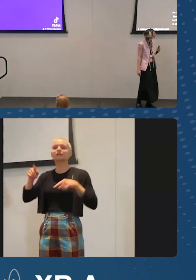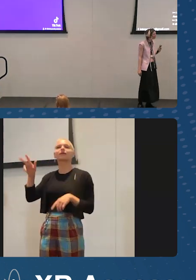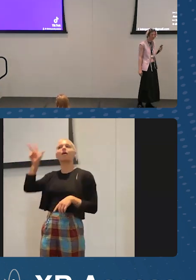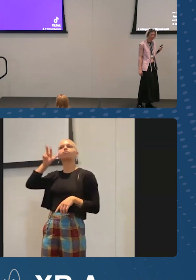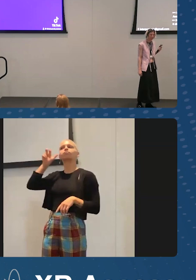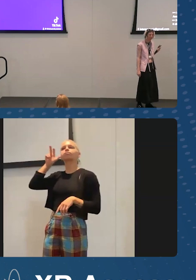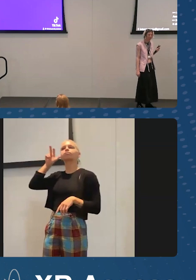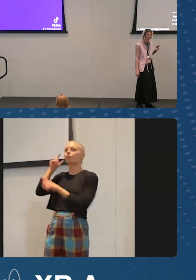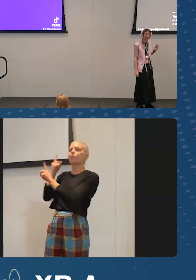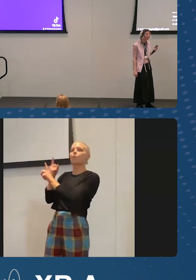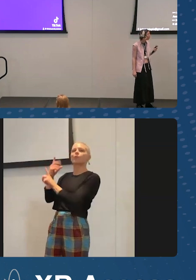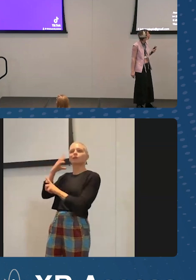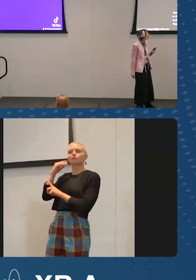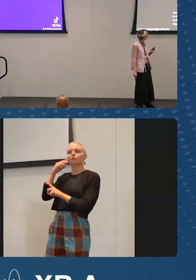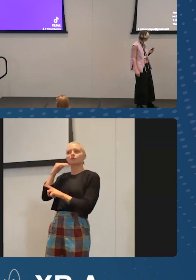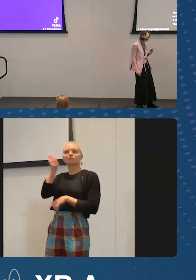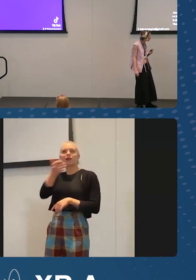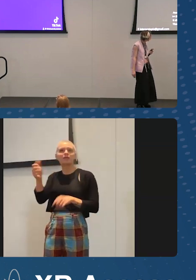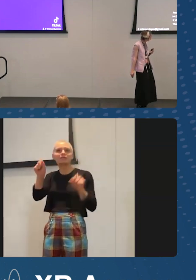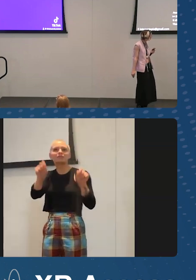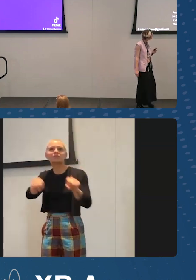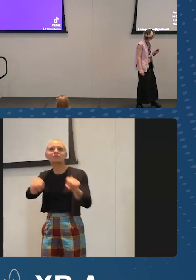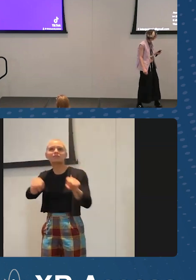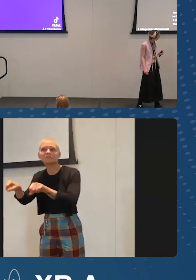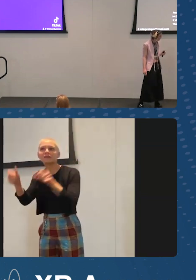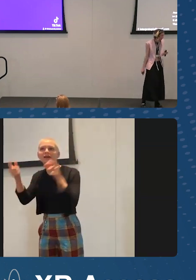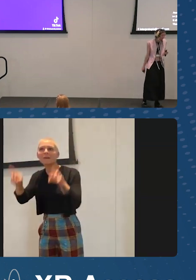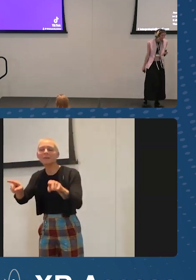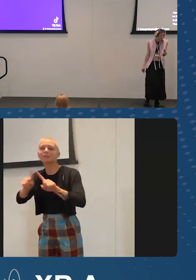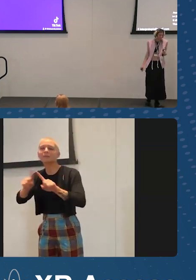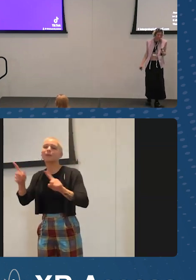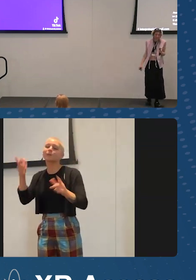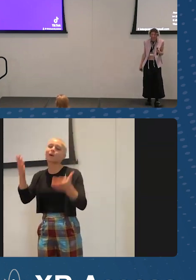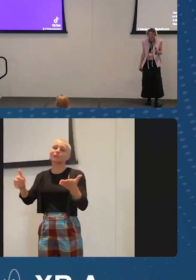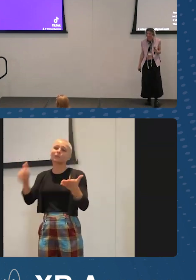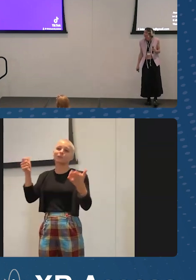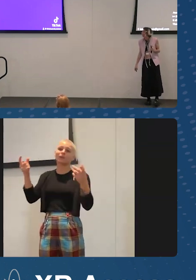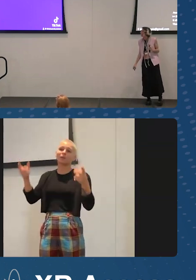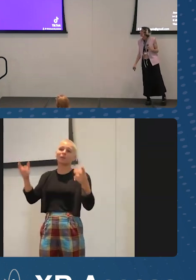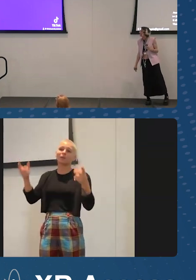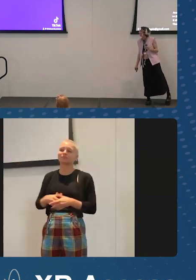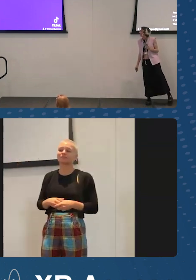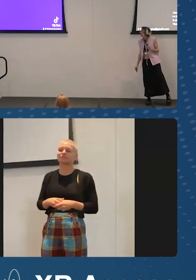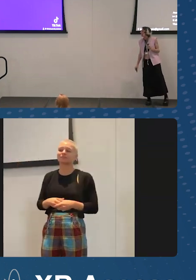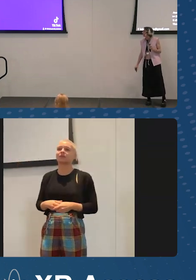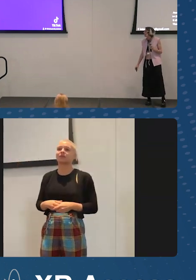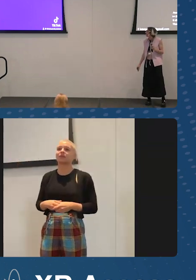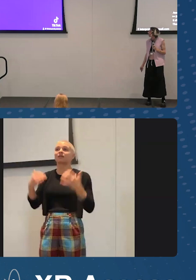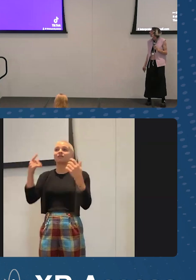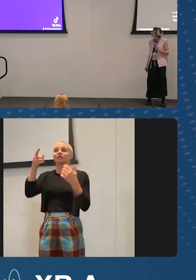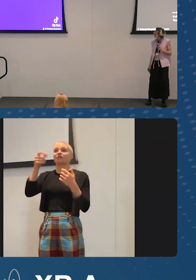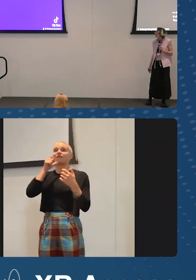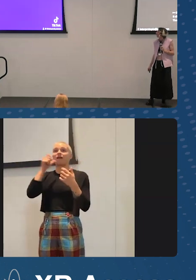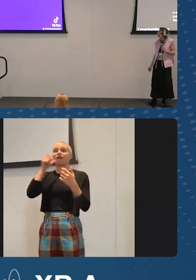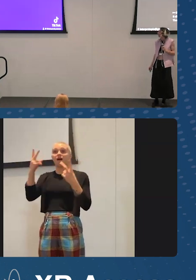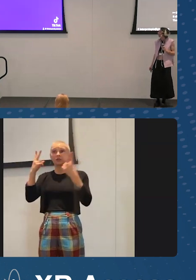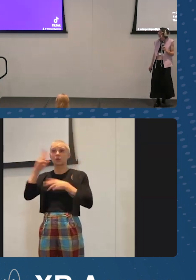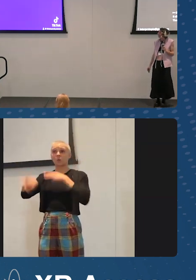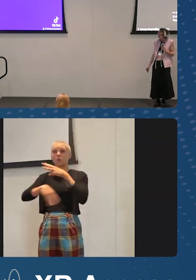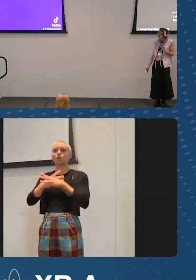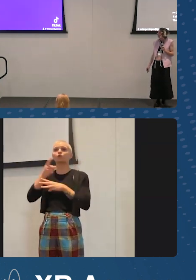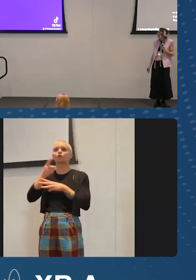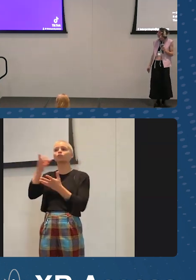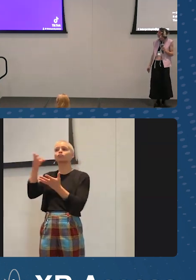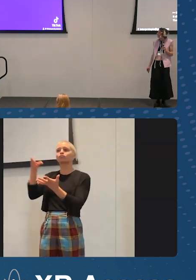experience where anything can happen, but probably won't. As you wander through this non-visual world, you will encounter